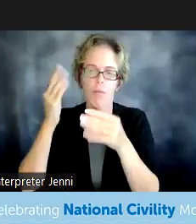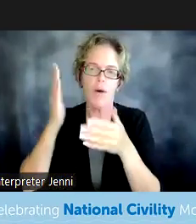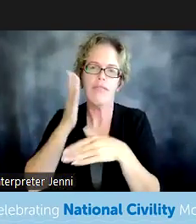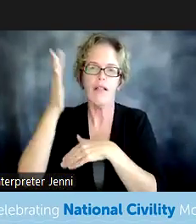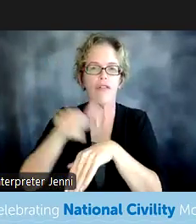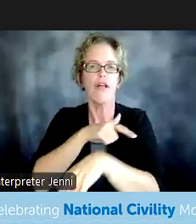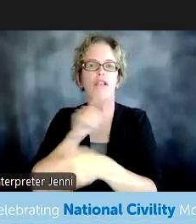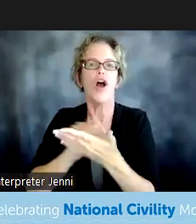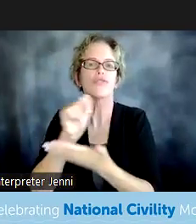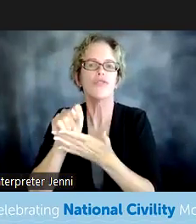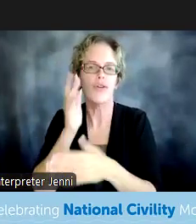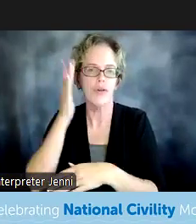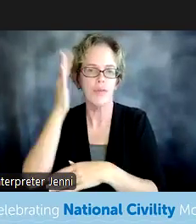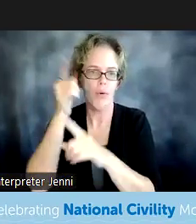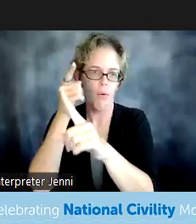slide, please.